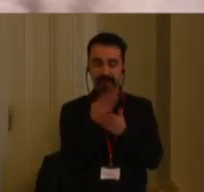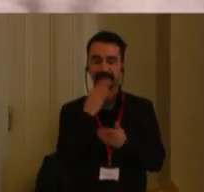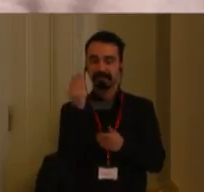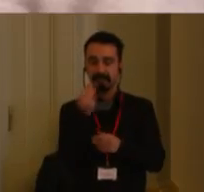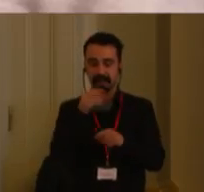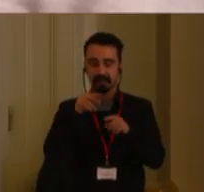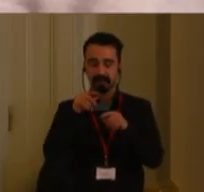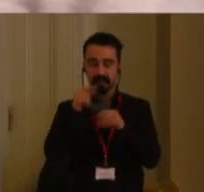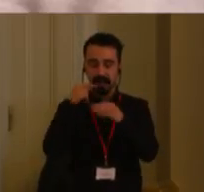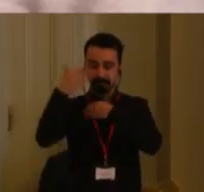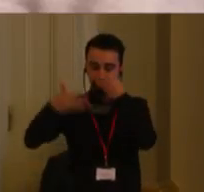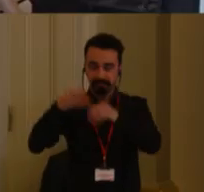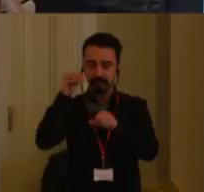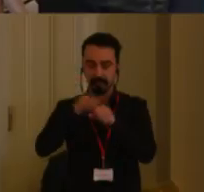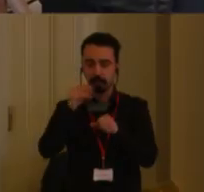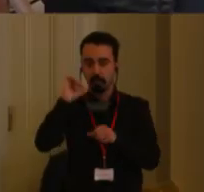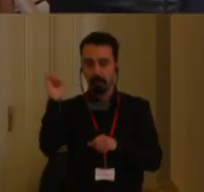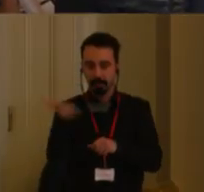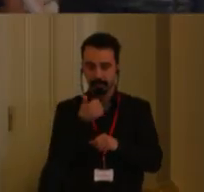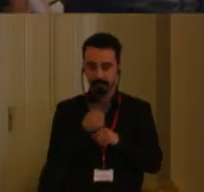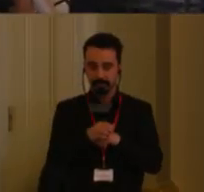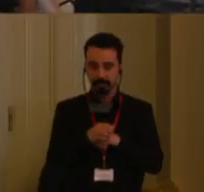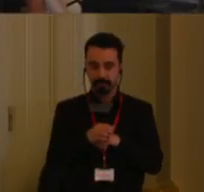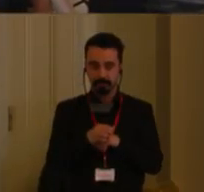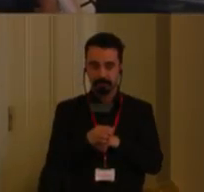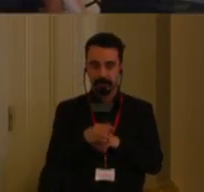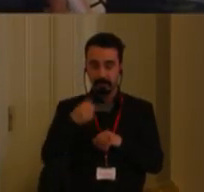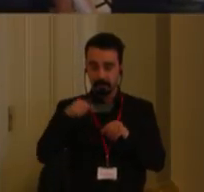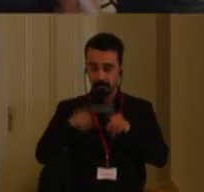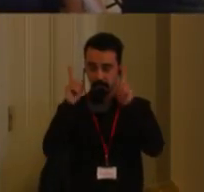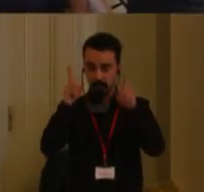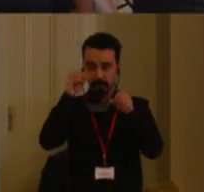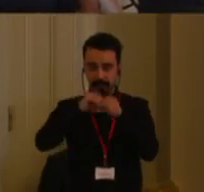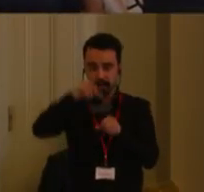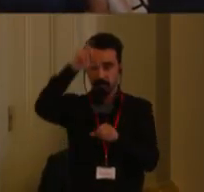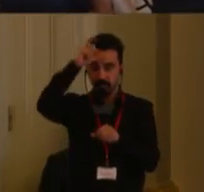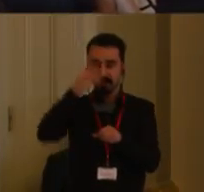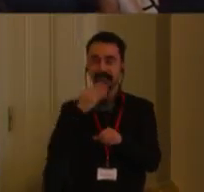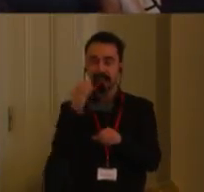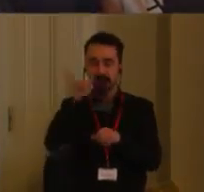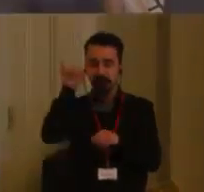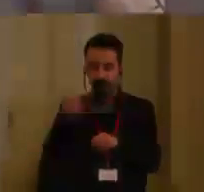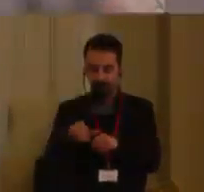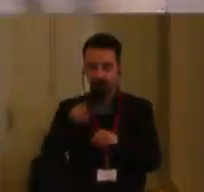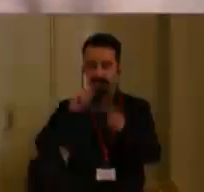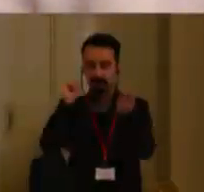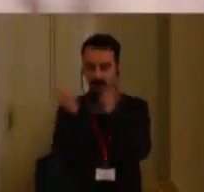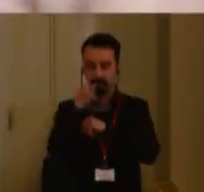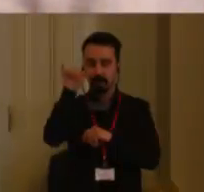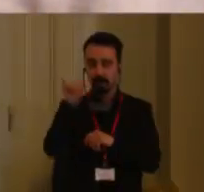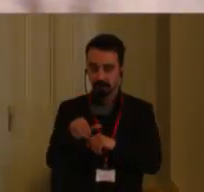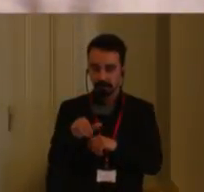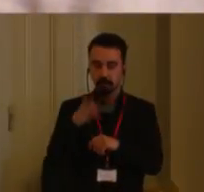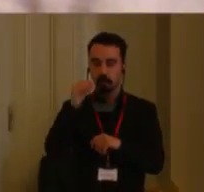in Turkey as Turkey undergoes a period of profound change, is so important. It will give us,